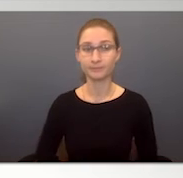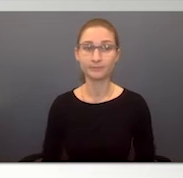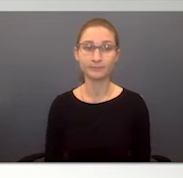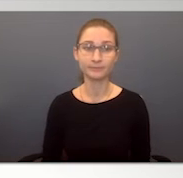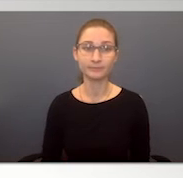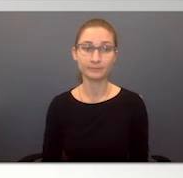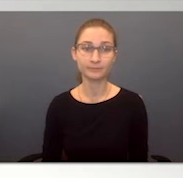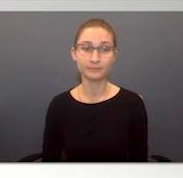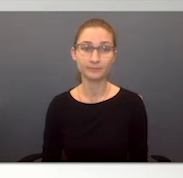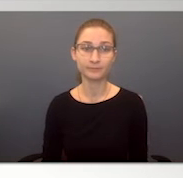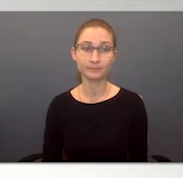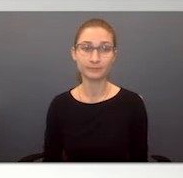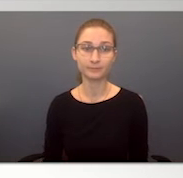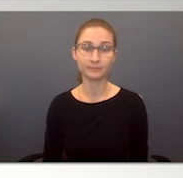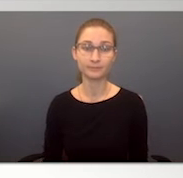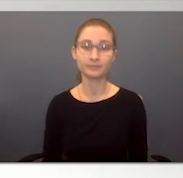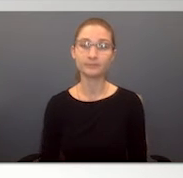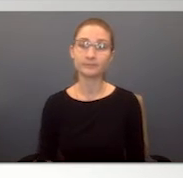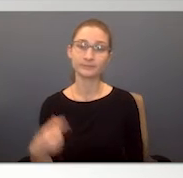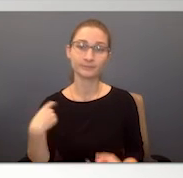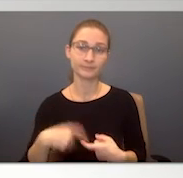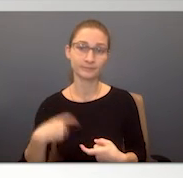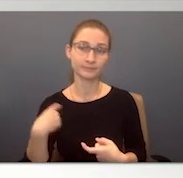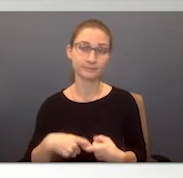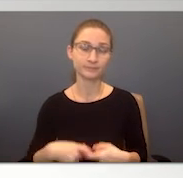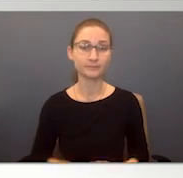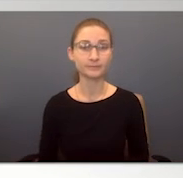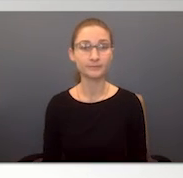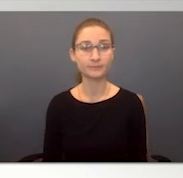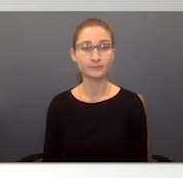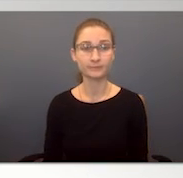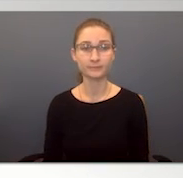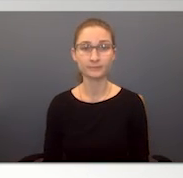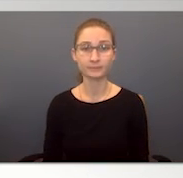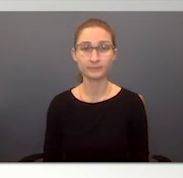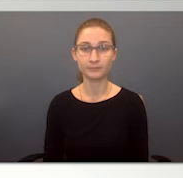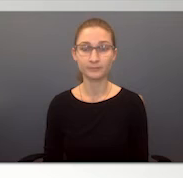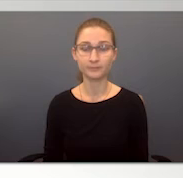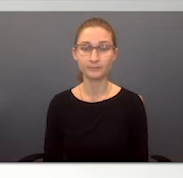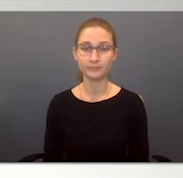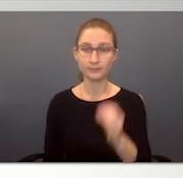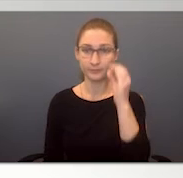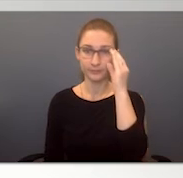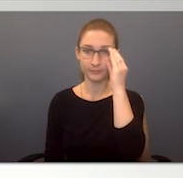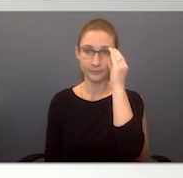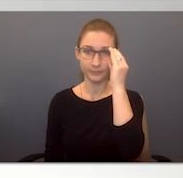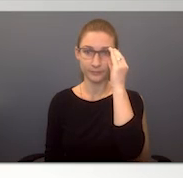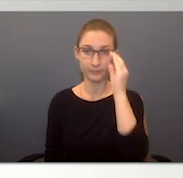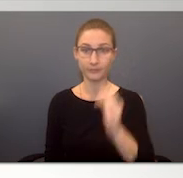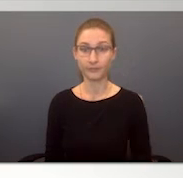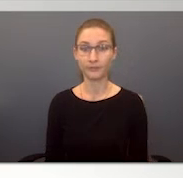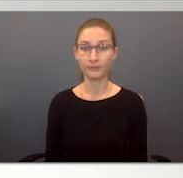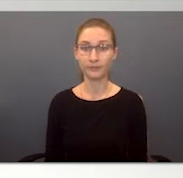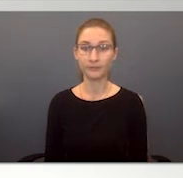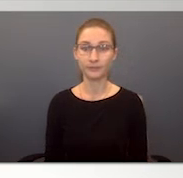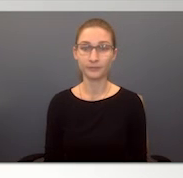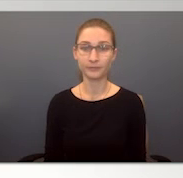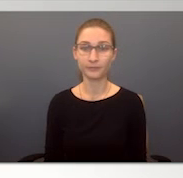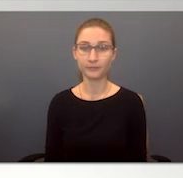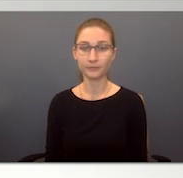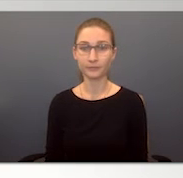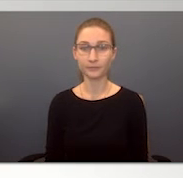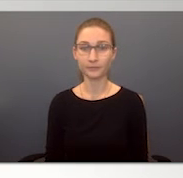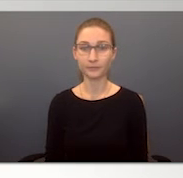Entonces, la decisión de evacuar, tienes que pensar honestamente, porque cuando ese